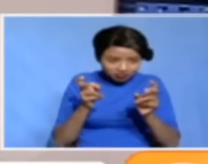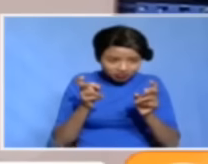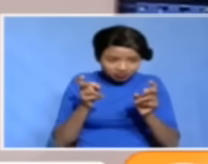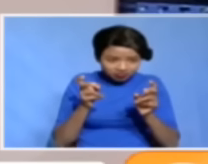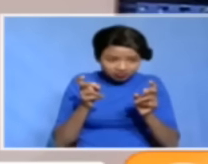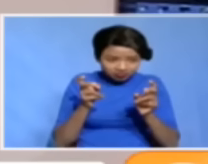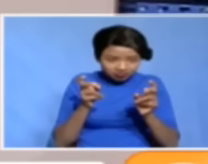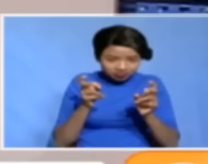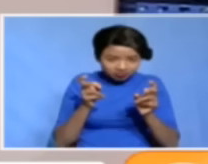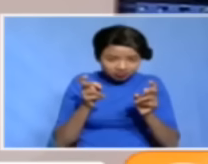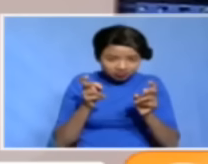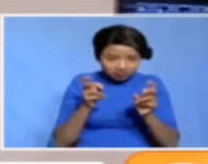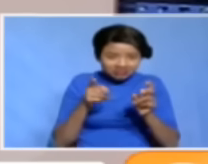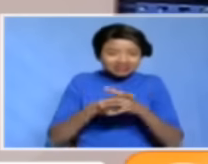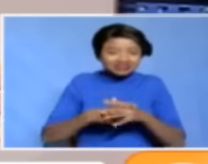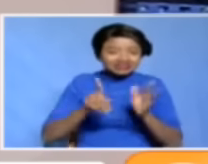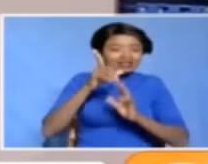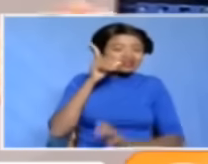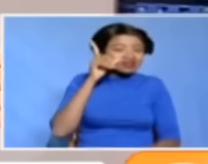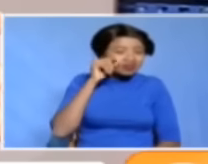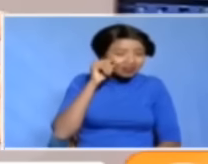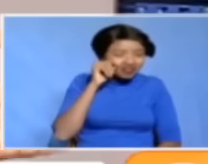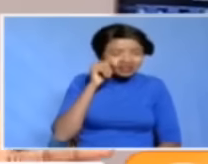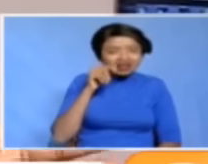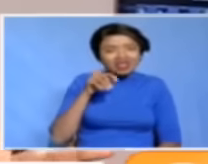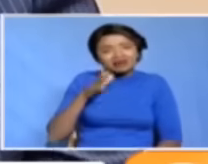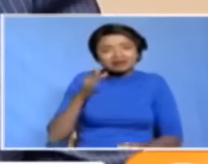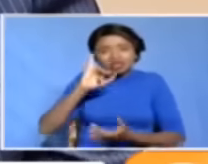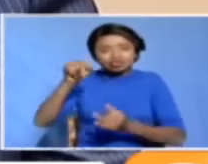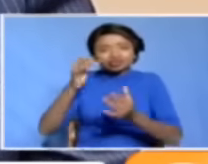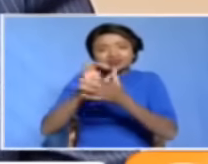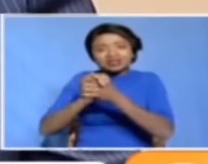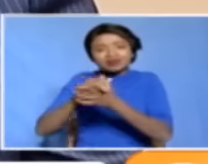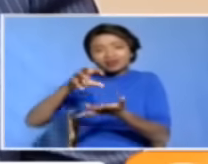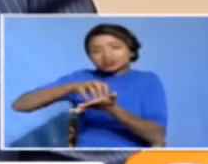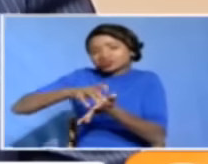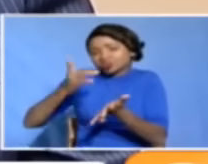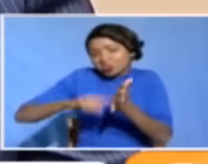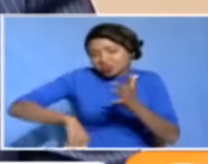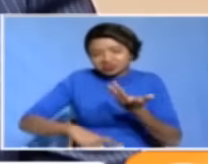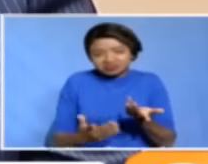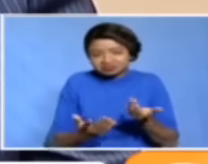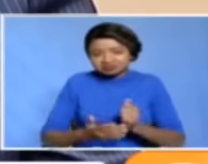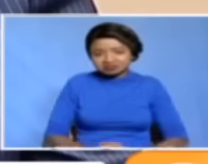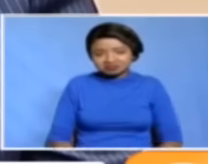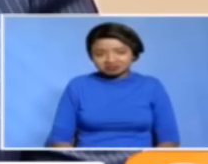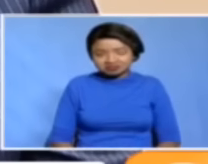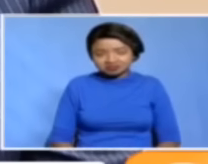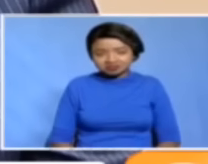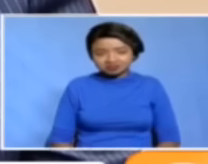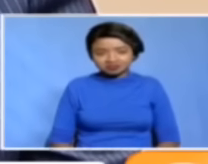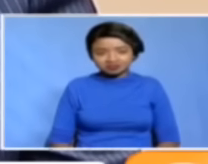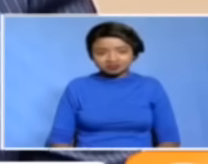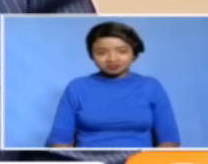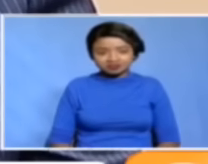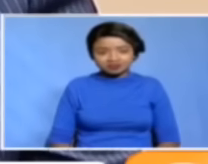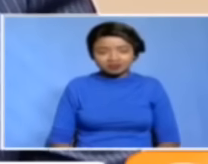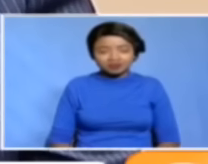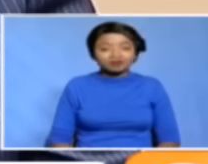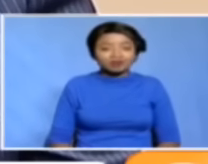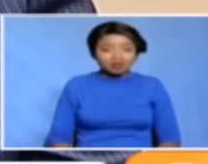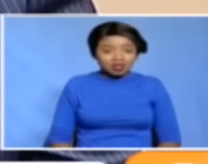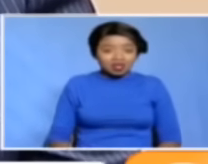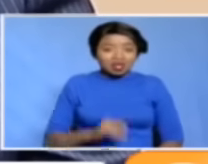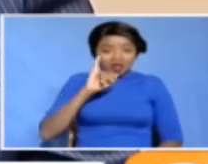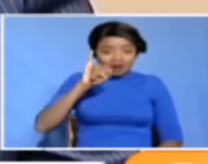Did this issue feature in Mombasa? And number two, what is the position of Jubilee in this? It didn't feature, and the position is one, we are